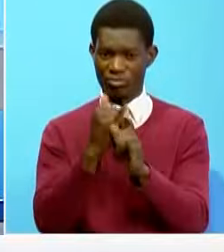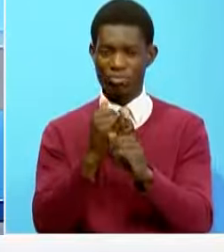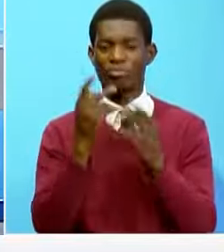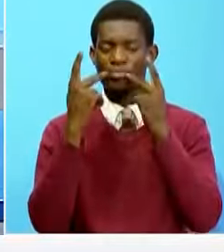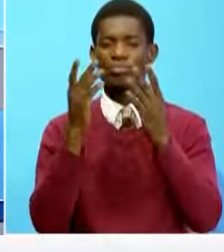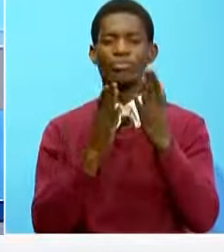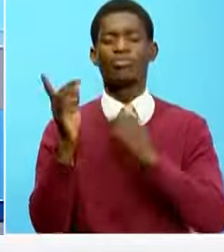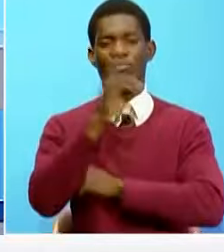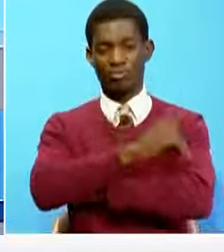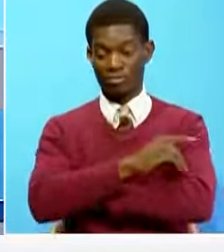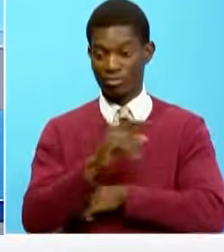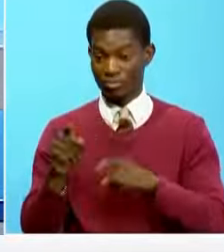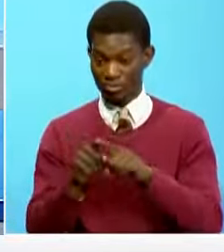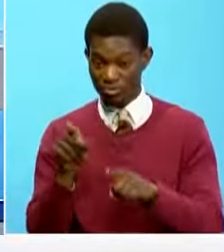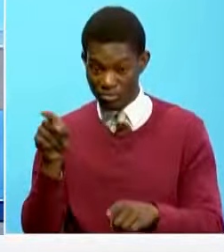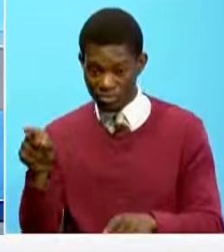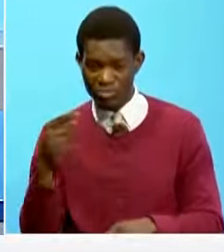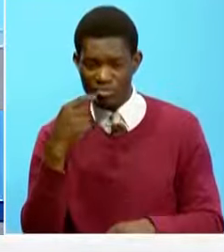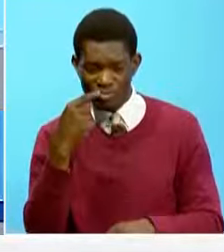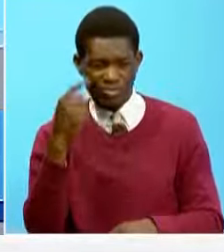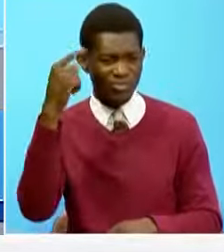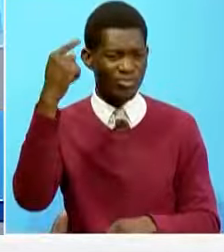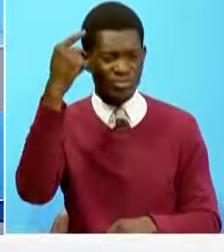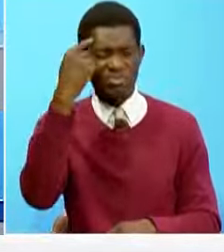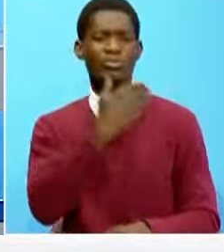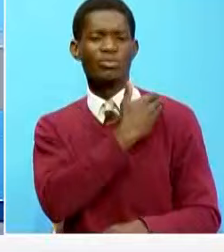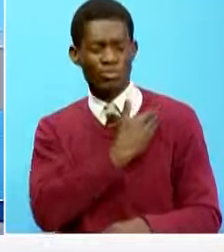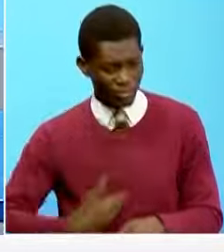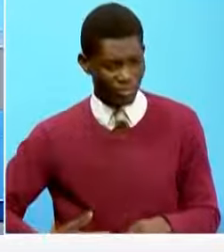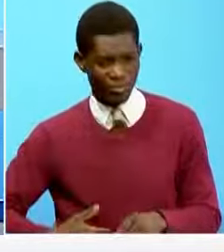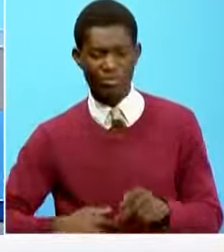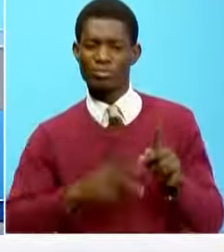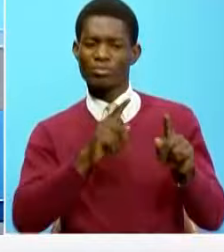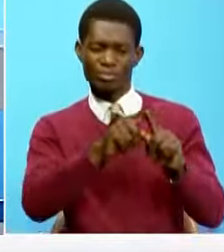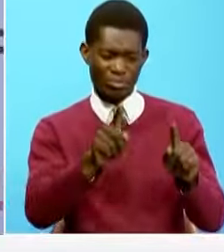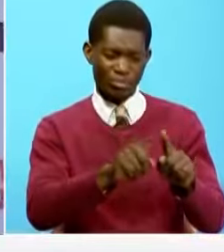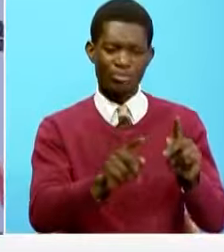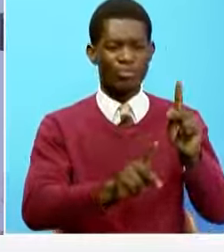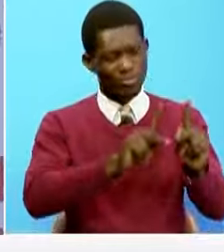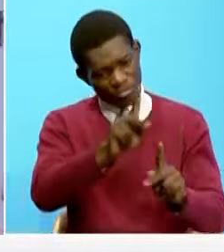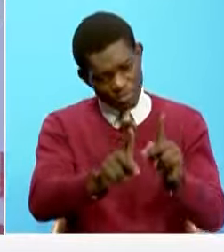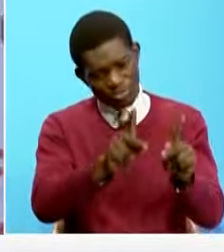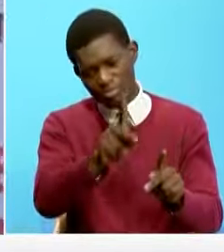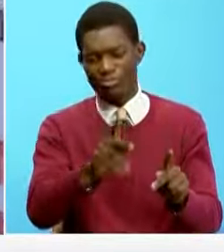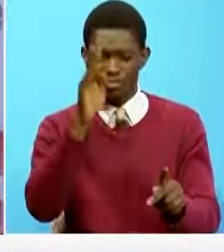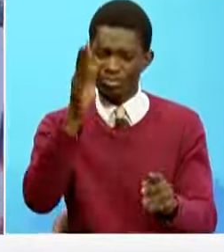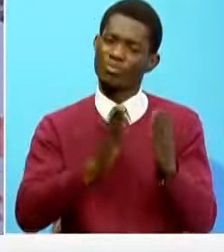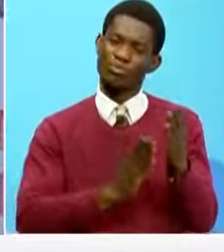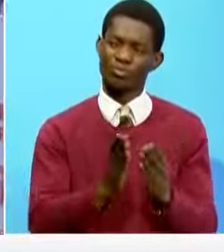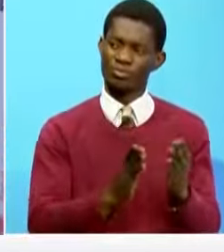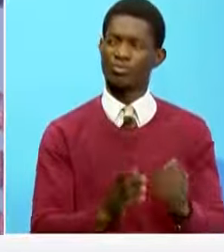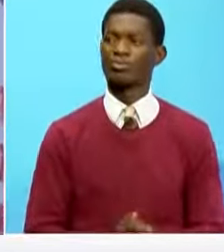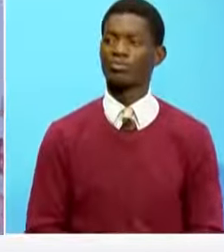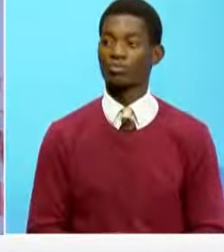reaffirmed government's commitment to serving people in various sectors. Details in this report. The climax of this year's